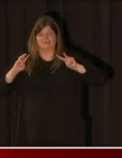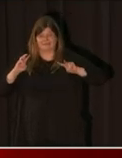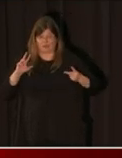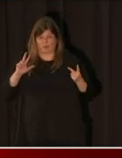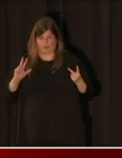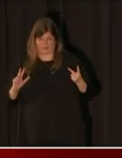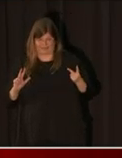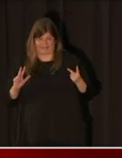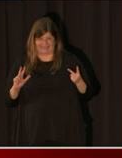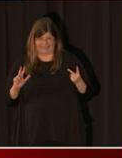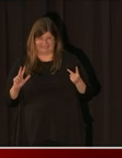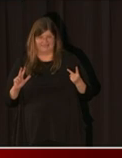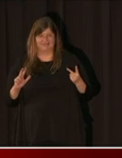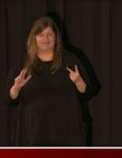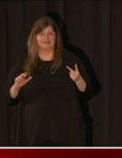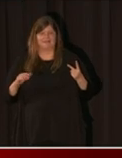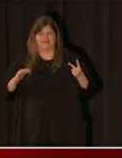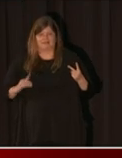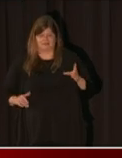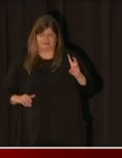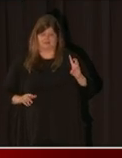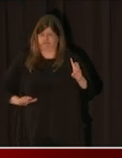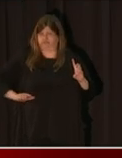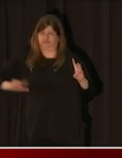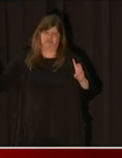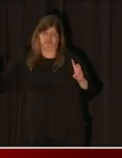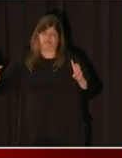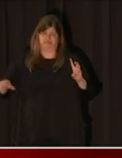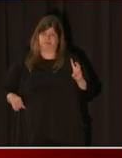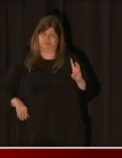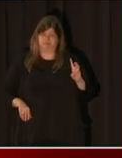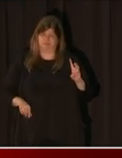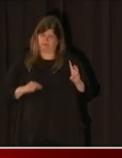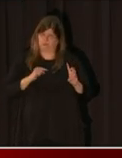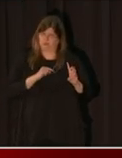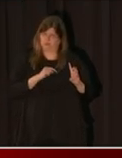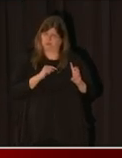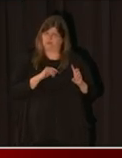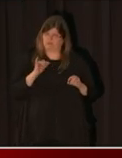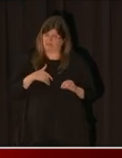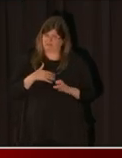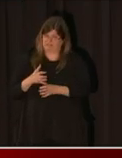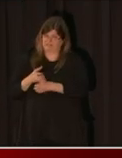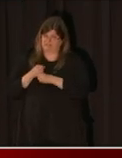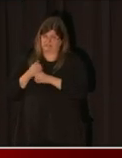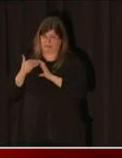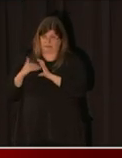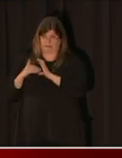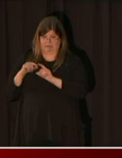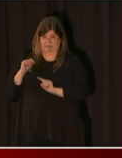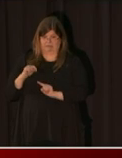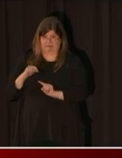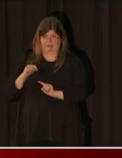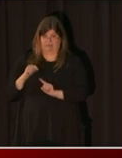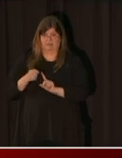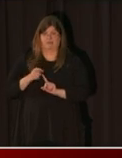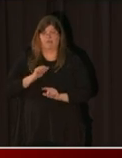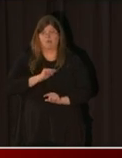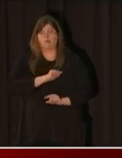So according to this email that we've obtained, these are all classified as folks